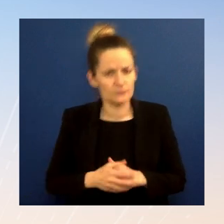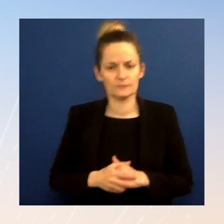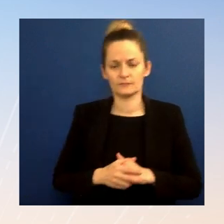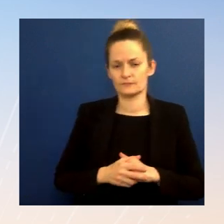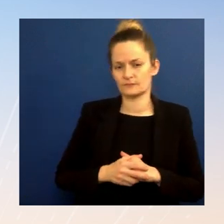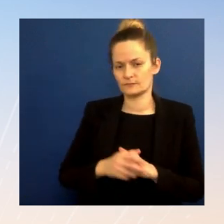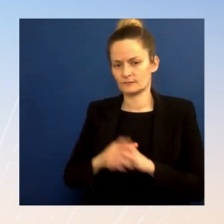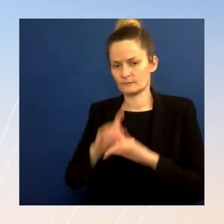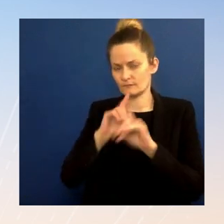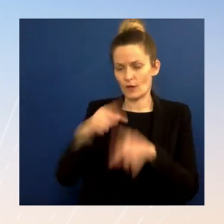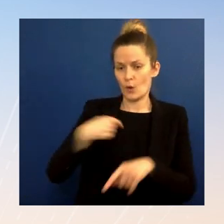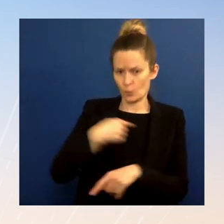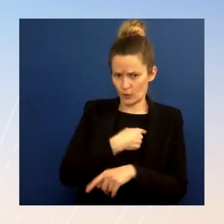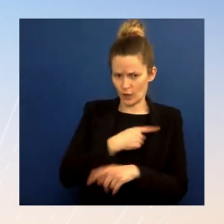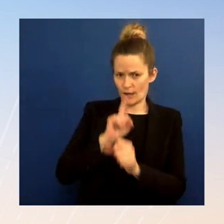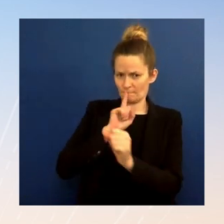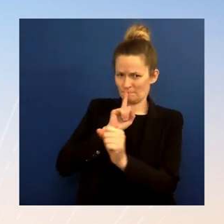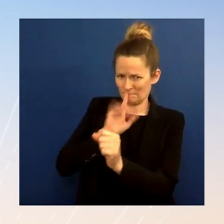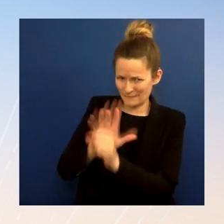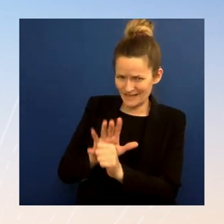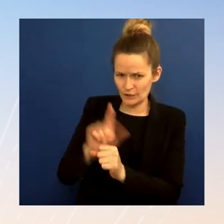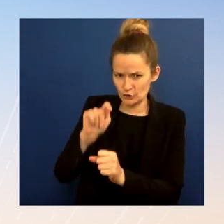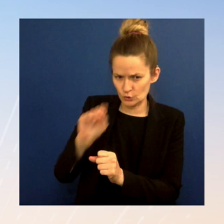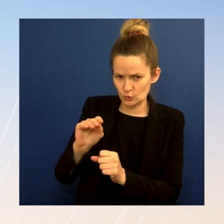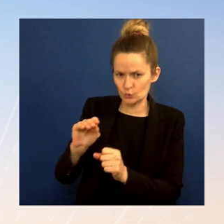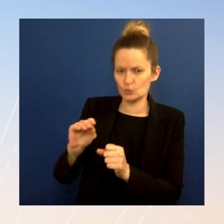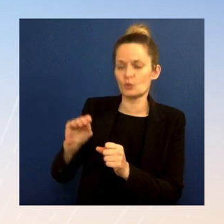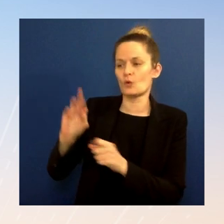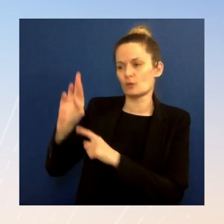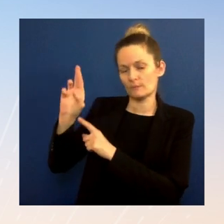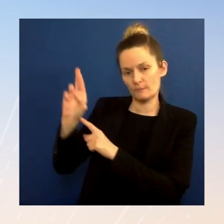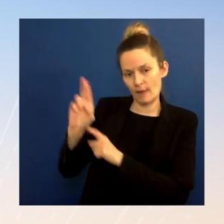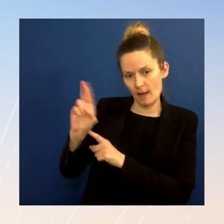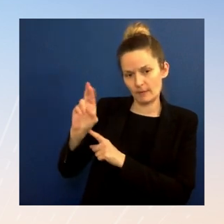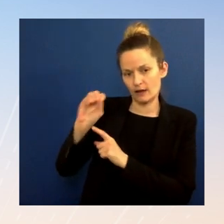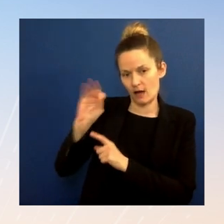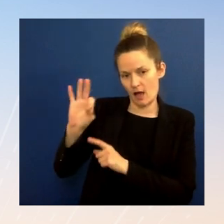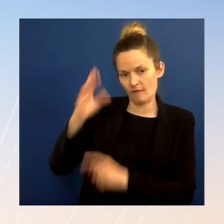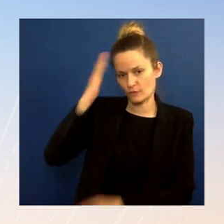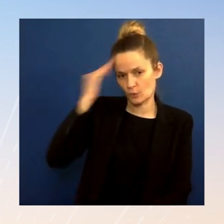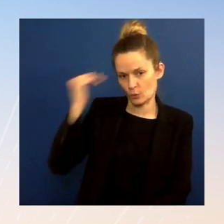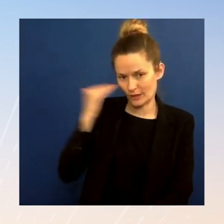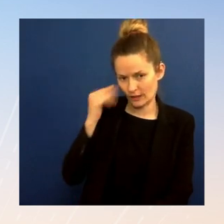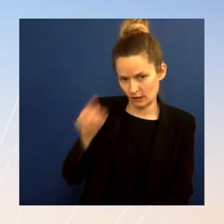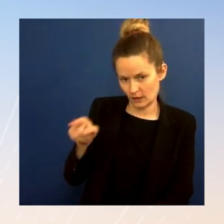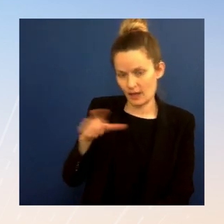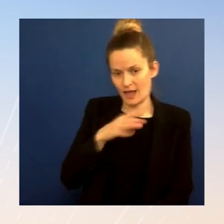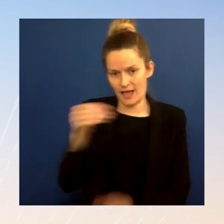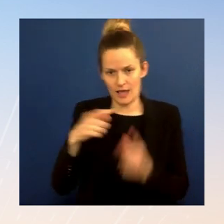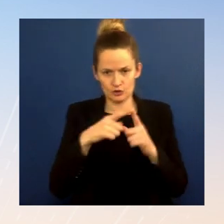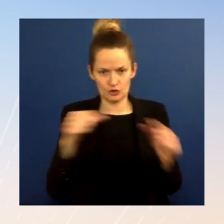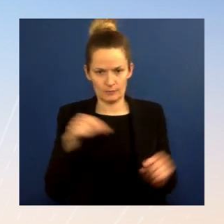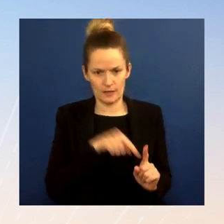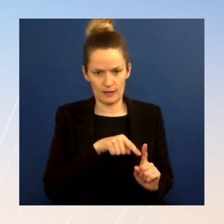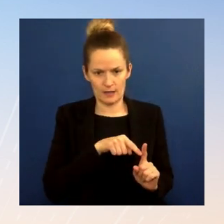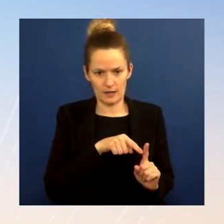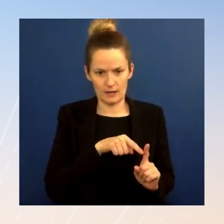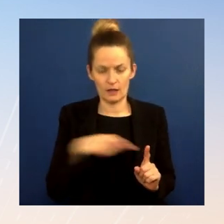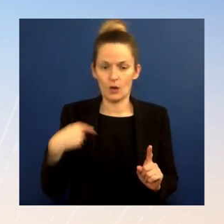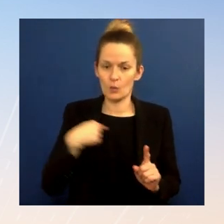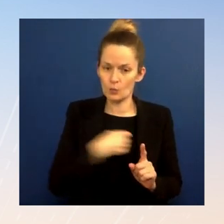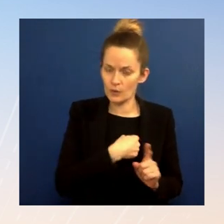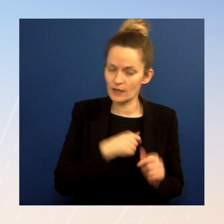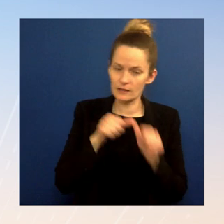Japan remains ironclad. As we have said, and North Korean officials, including Kim Jong-un, have publicly noted, we continue to seek diplomacy and are prepared to